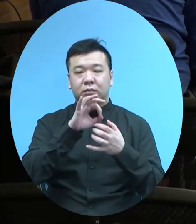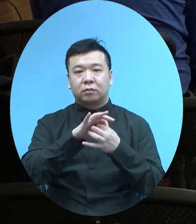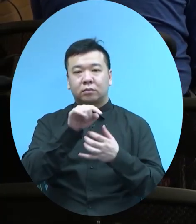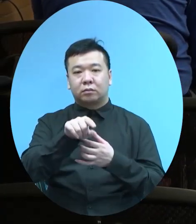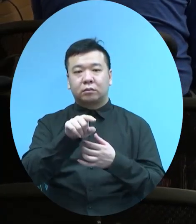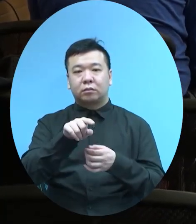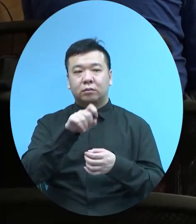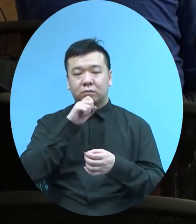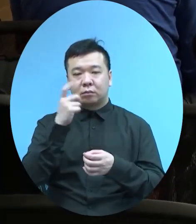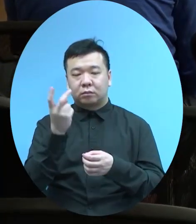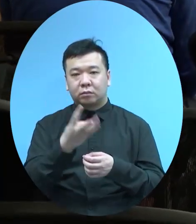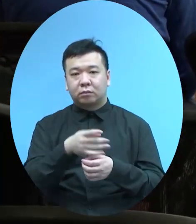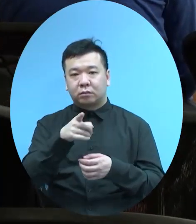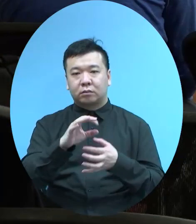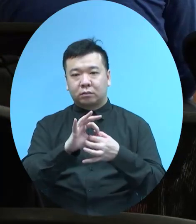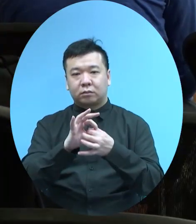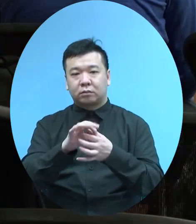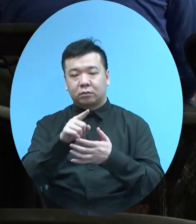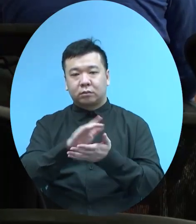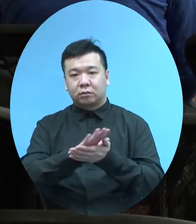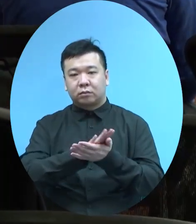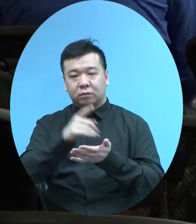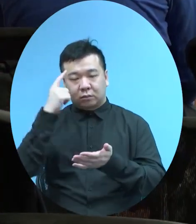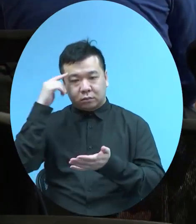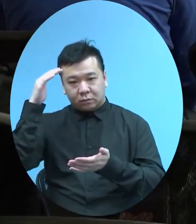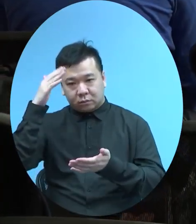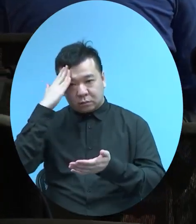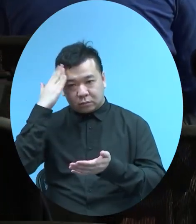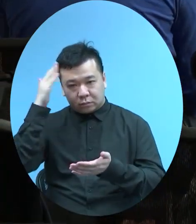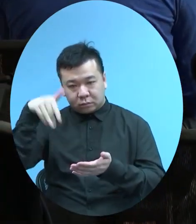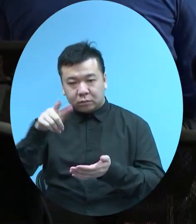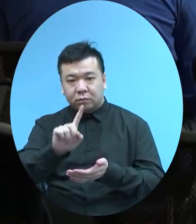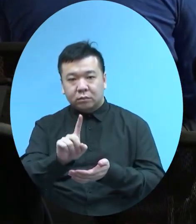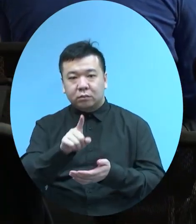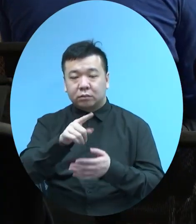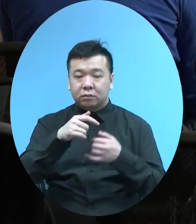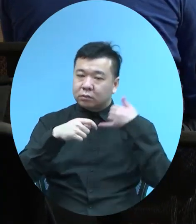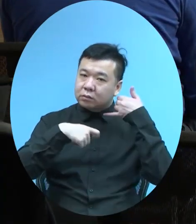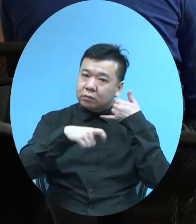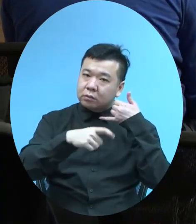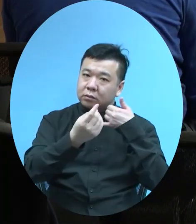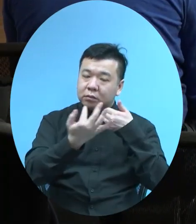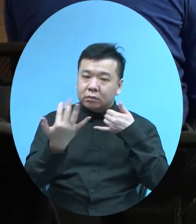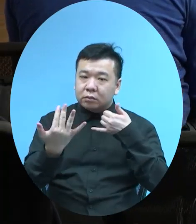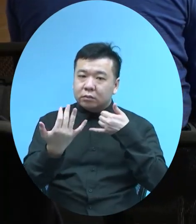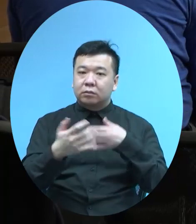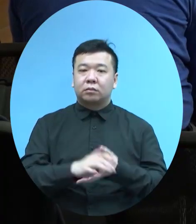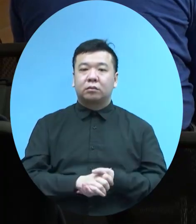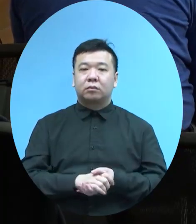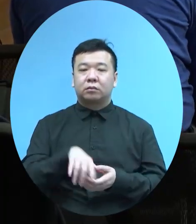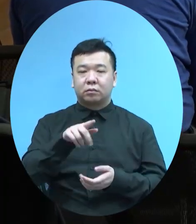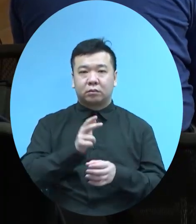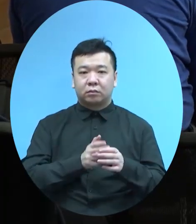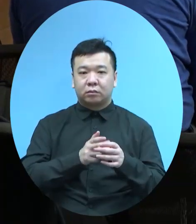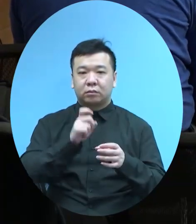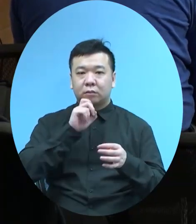the temple? And how many people linked to the temple have you contacted? And will they all be tested? And secondly, we've seen a surge of